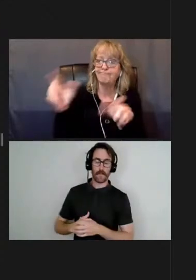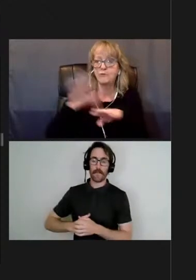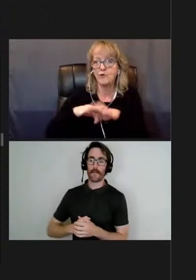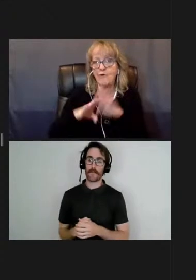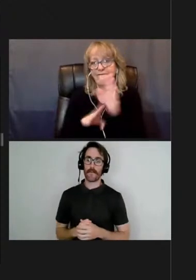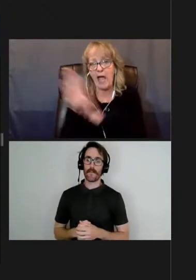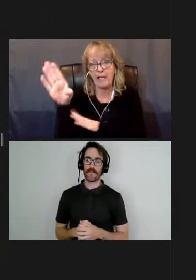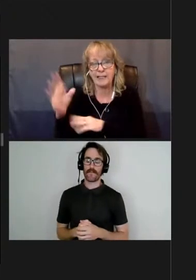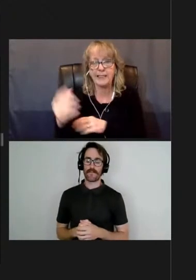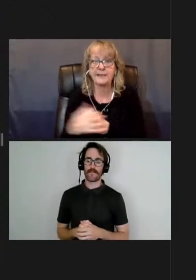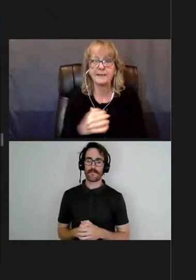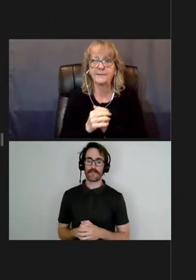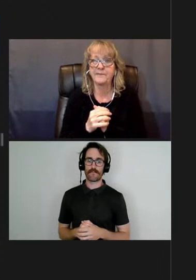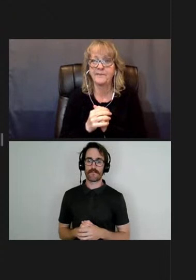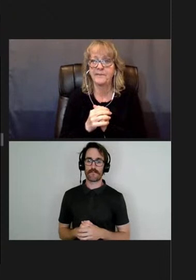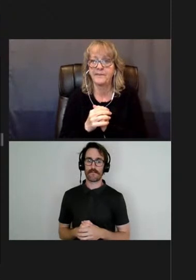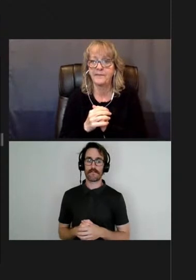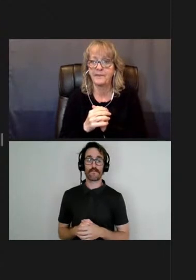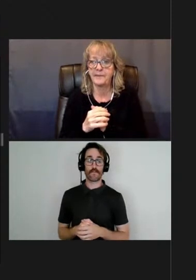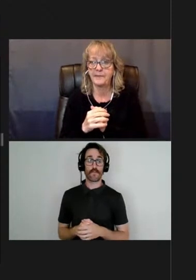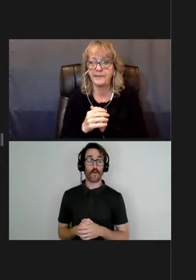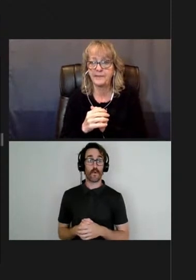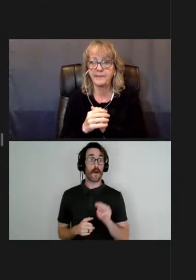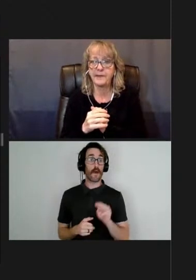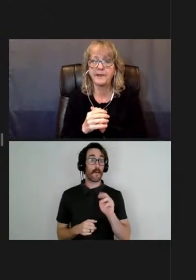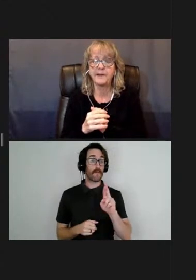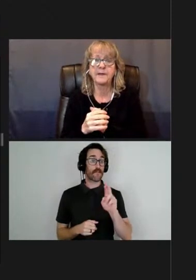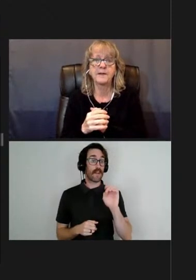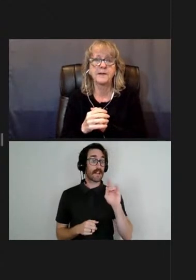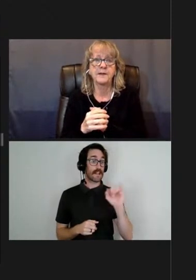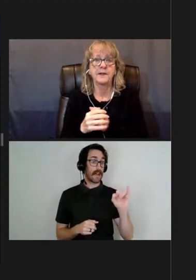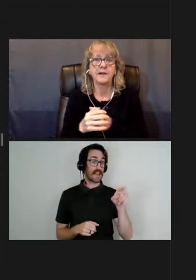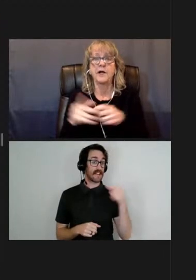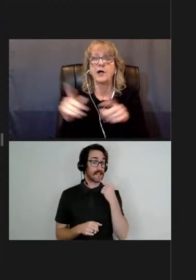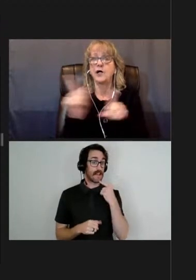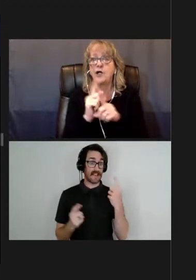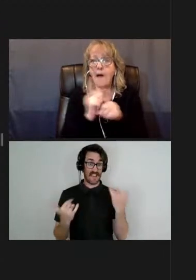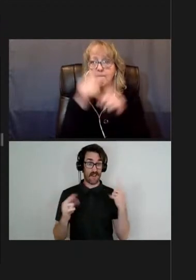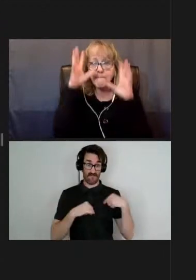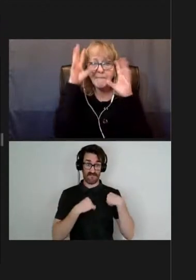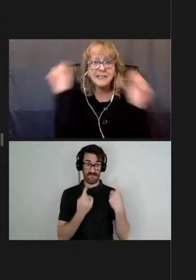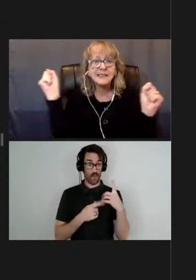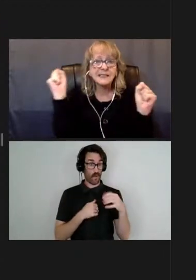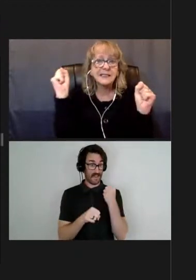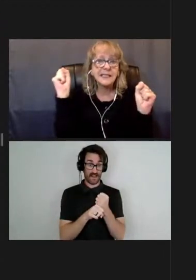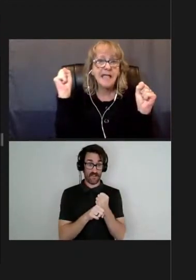So, as Chair Eglai said, we've been at this for over a year now.